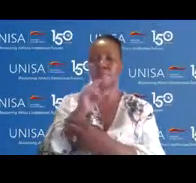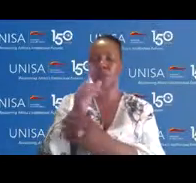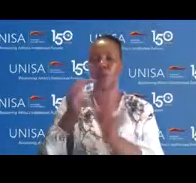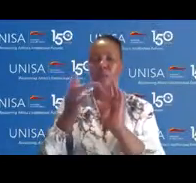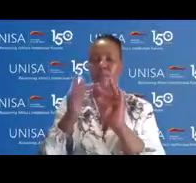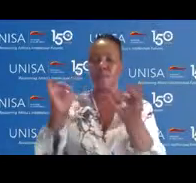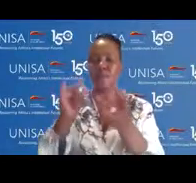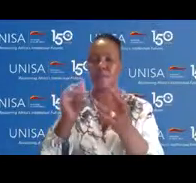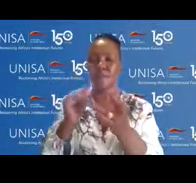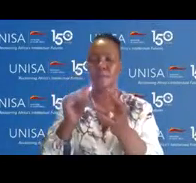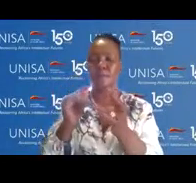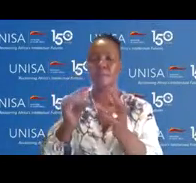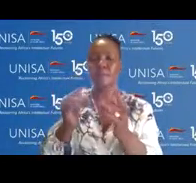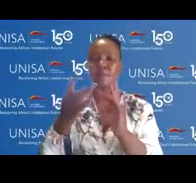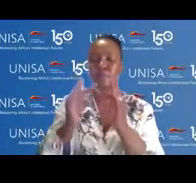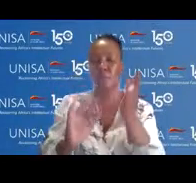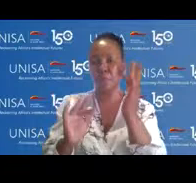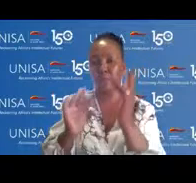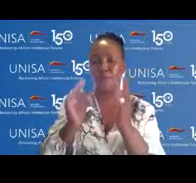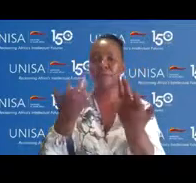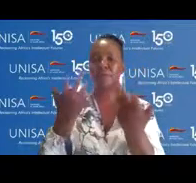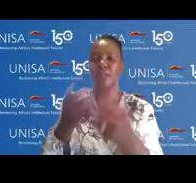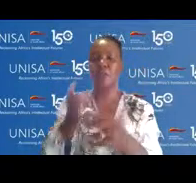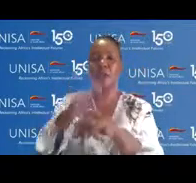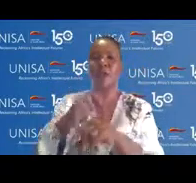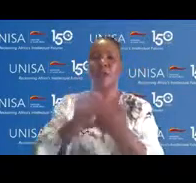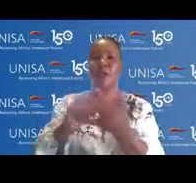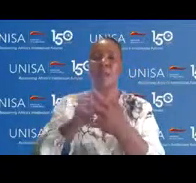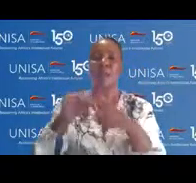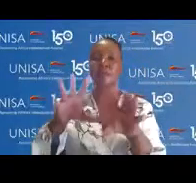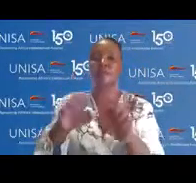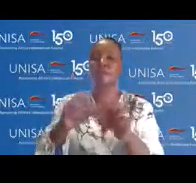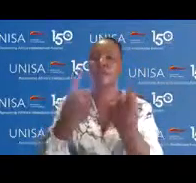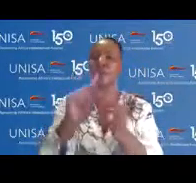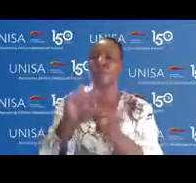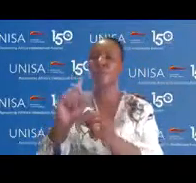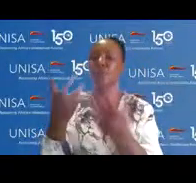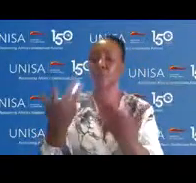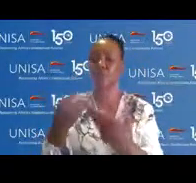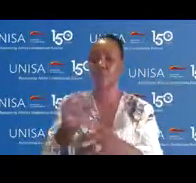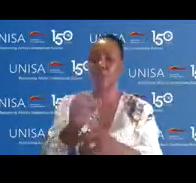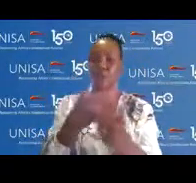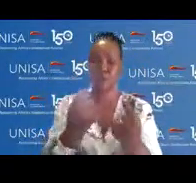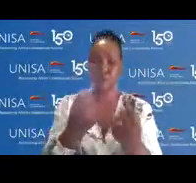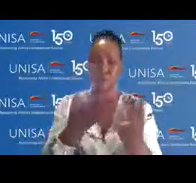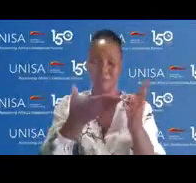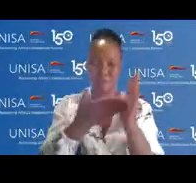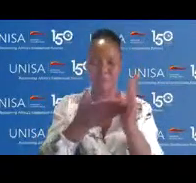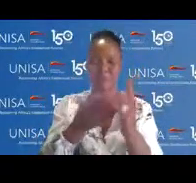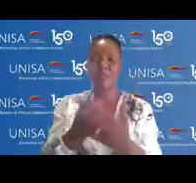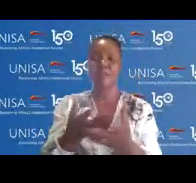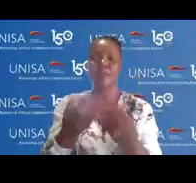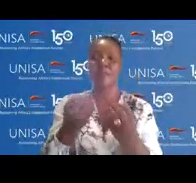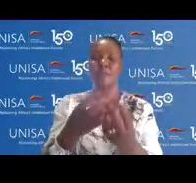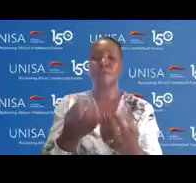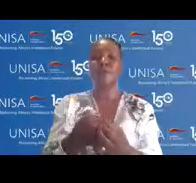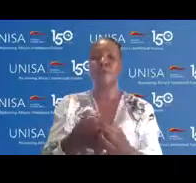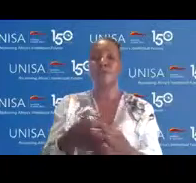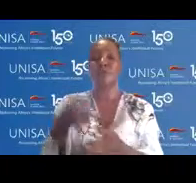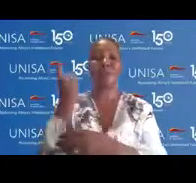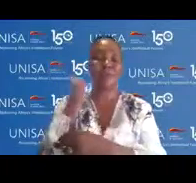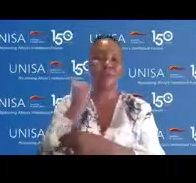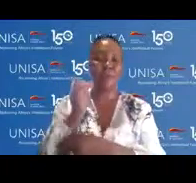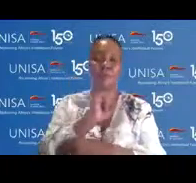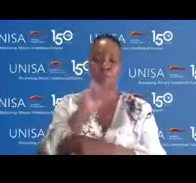and now you need to write an exam. What are you going to do? Okay, so this is what you can do. If you've got data on your smartphone, then you